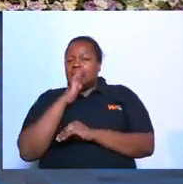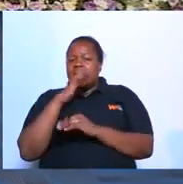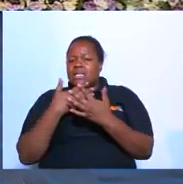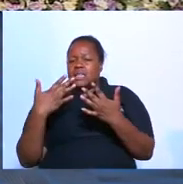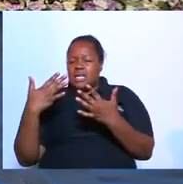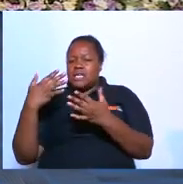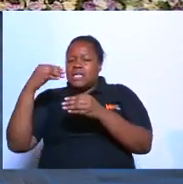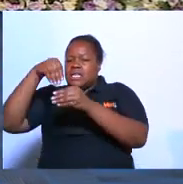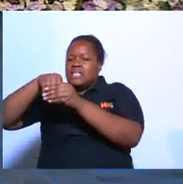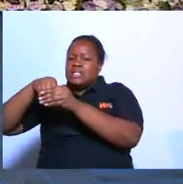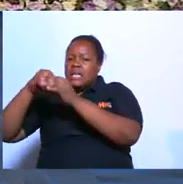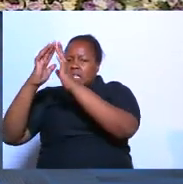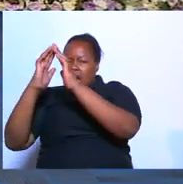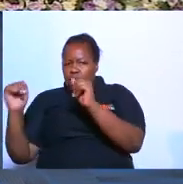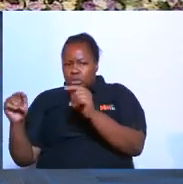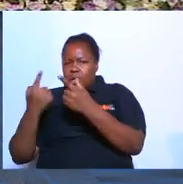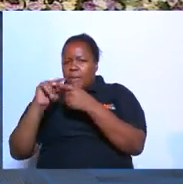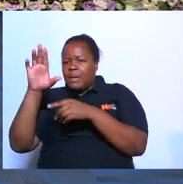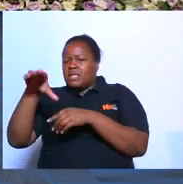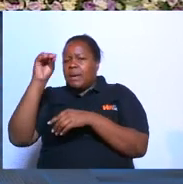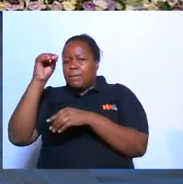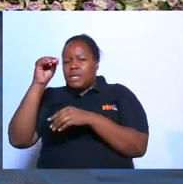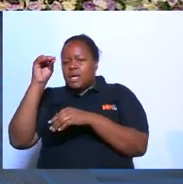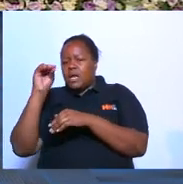they put them under